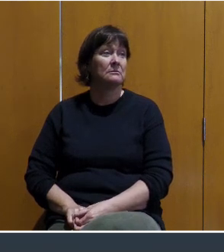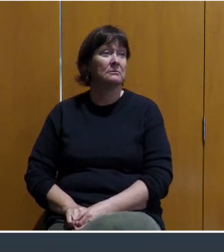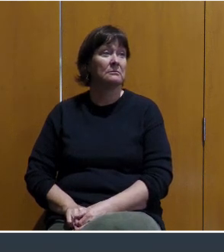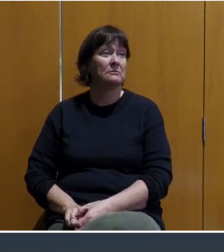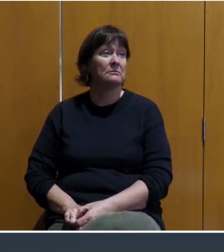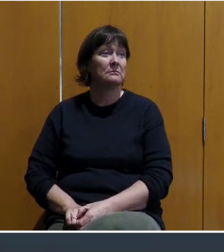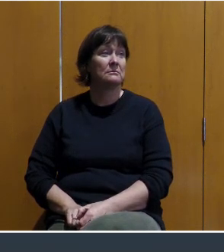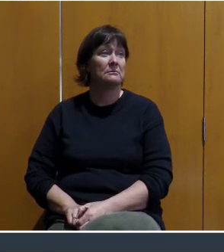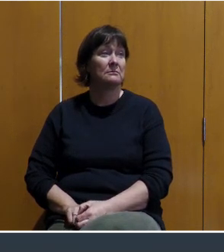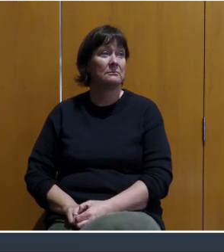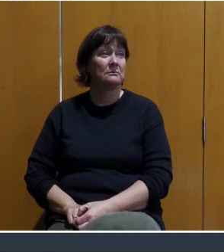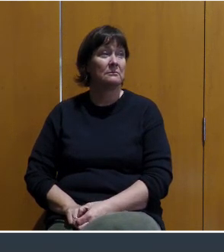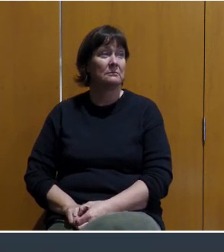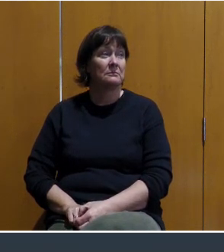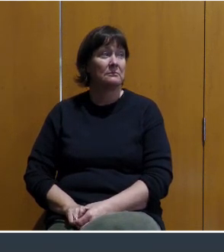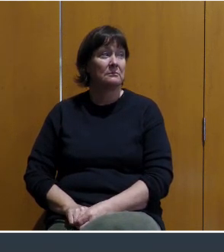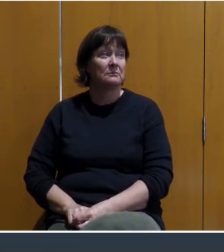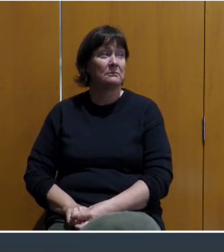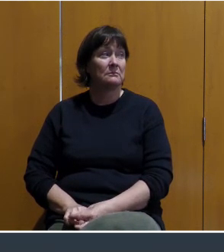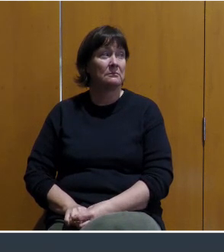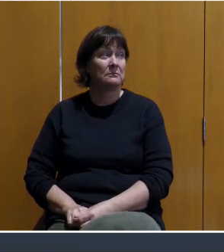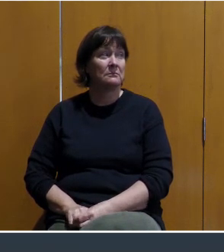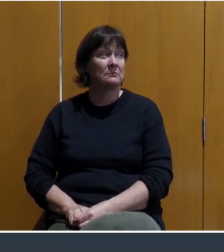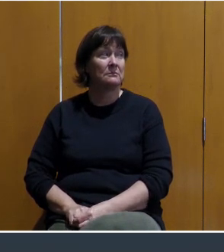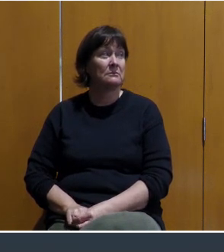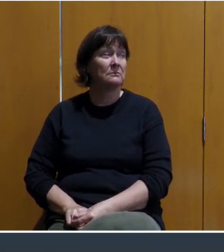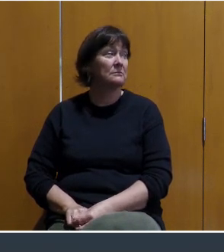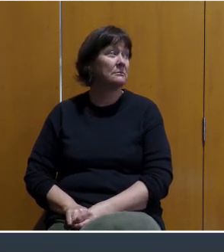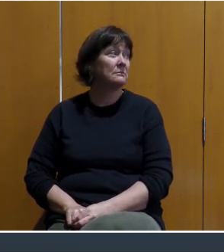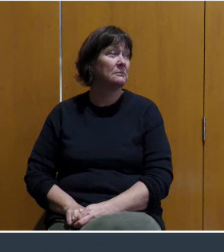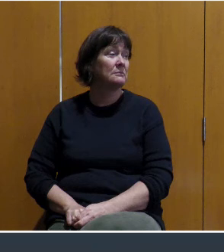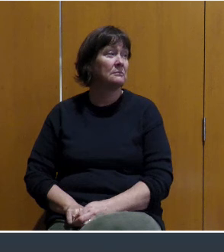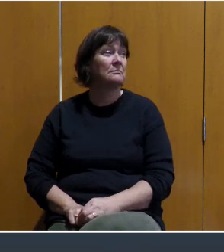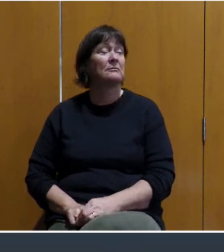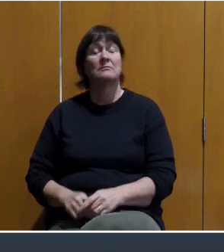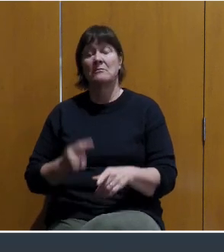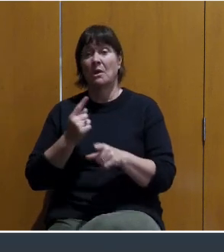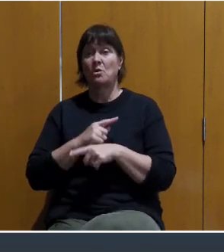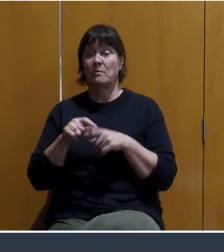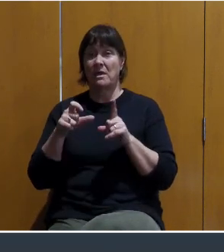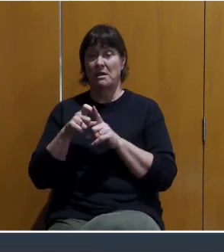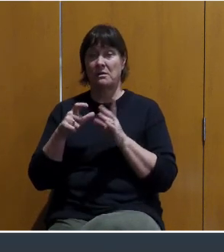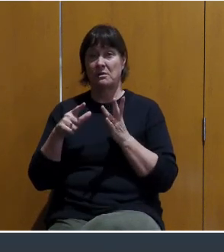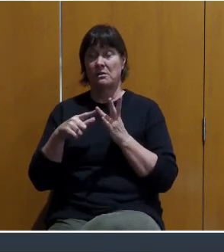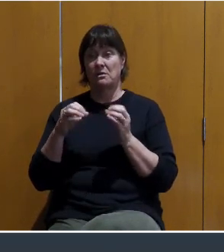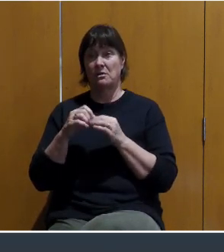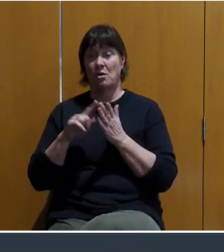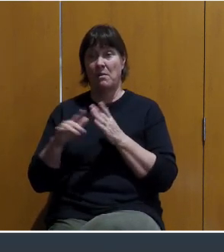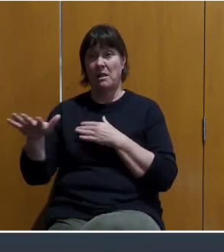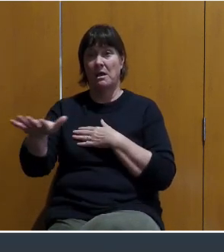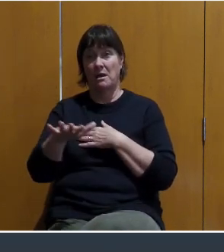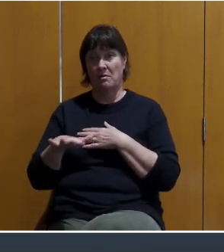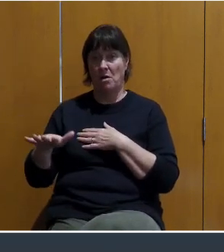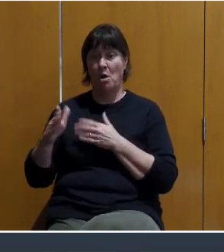And just further to the Dolbell area, obviously it's only part